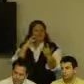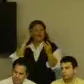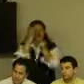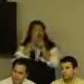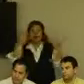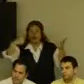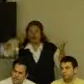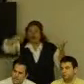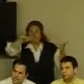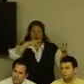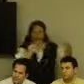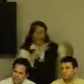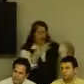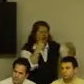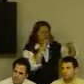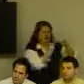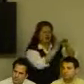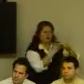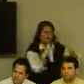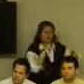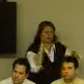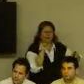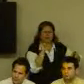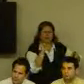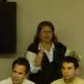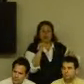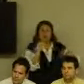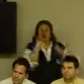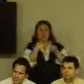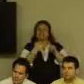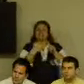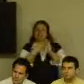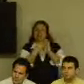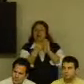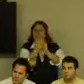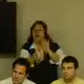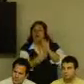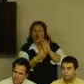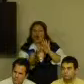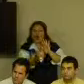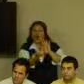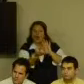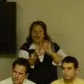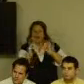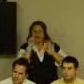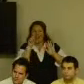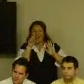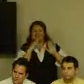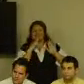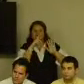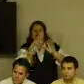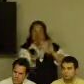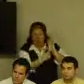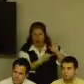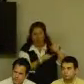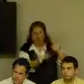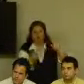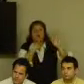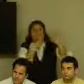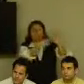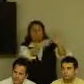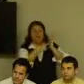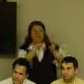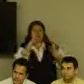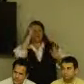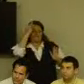also have a copy of the law with you in your workplace so that they can see it is a law and it's mandated by the federal government